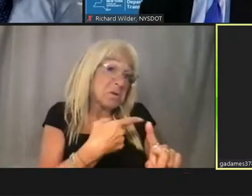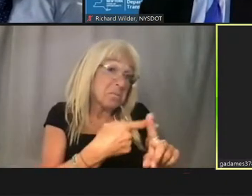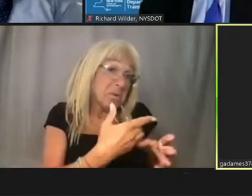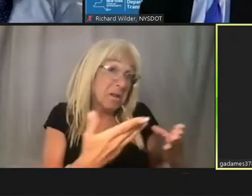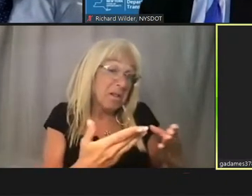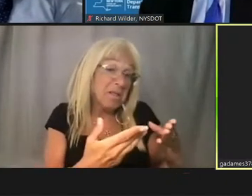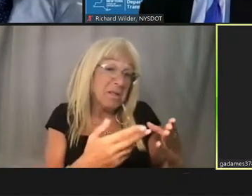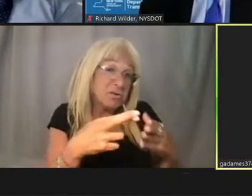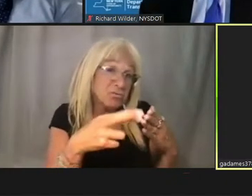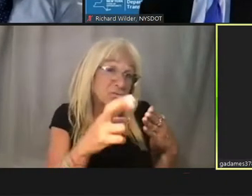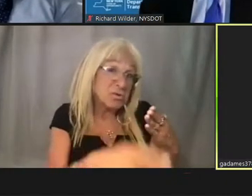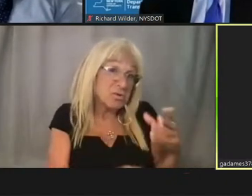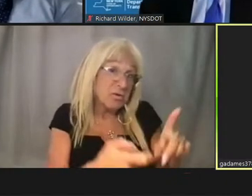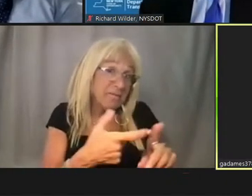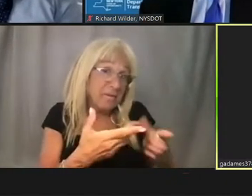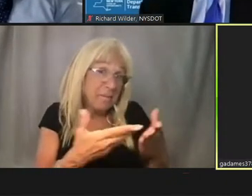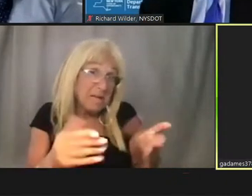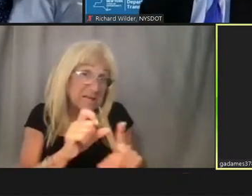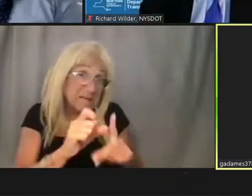however